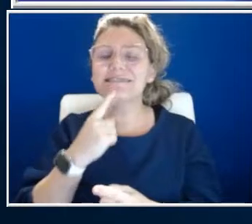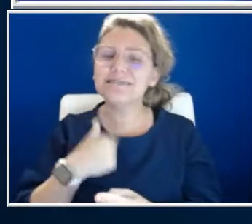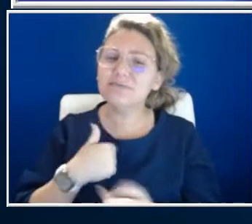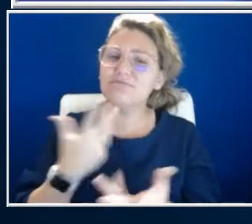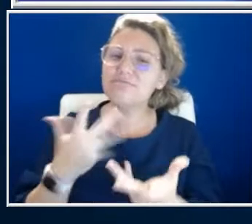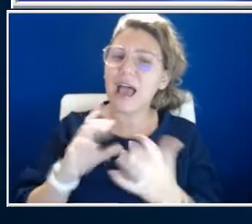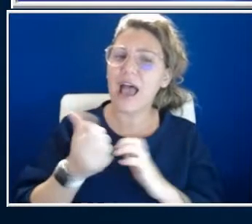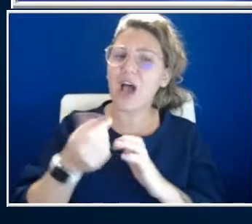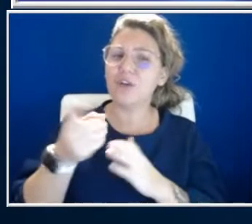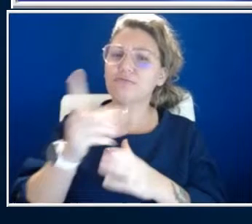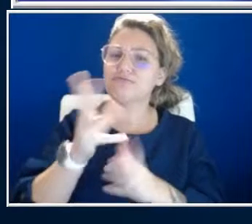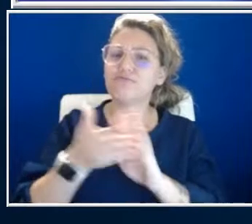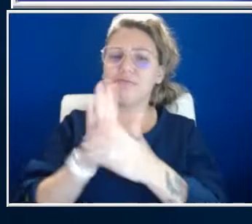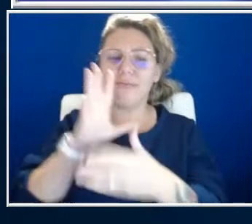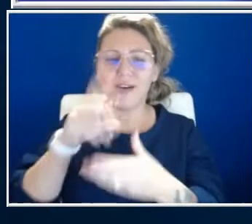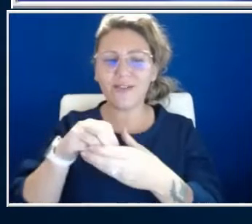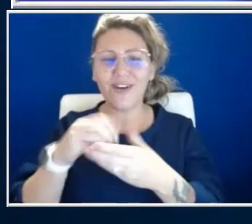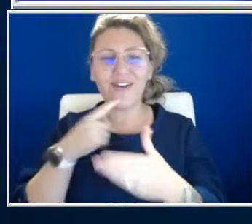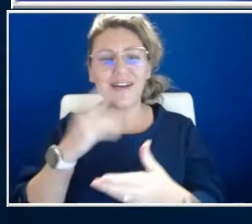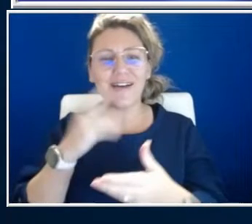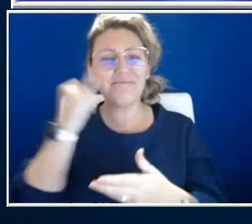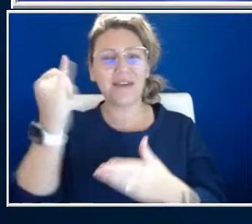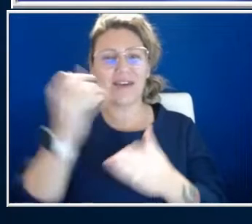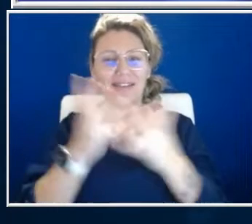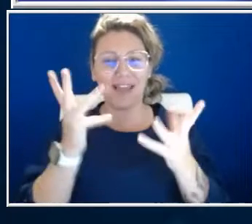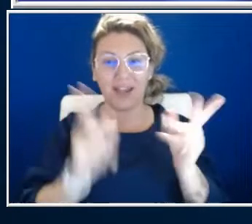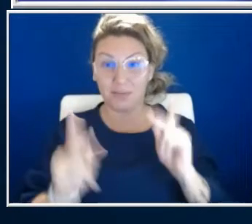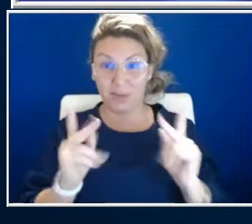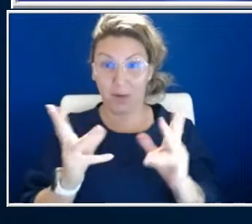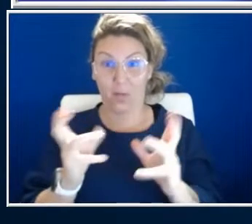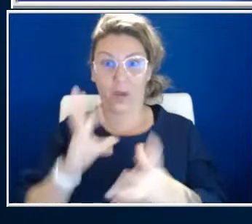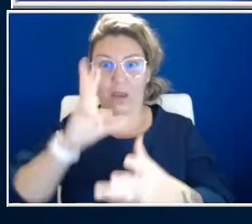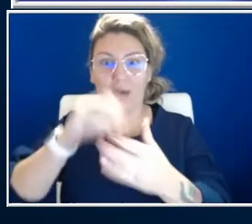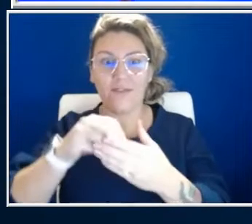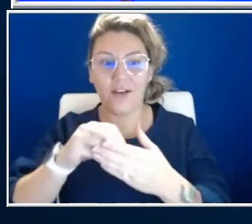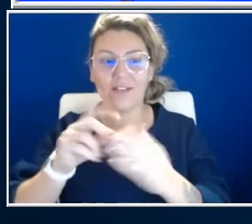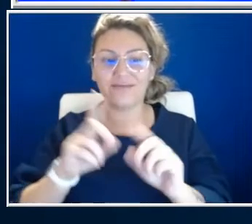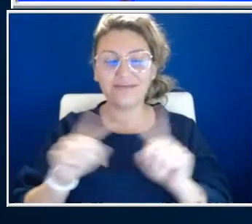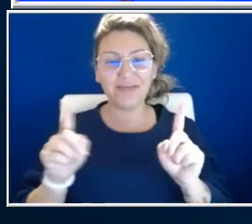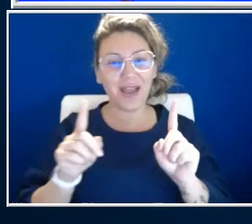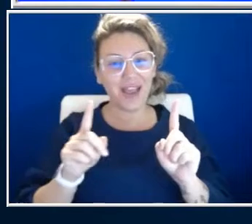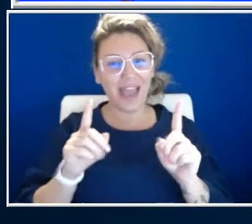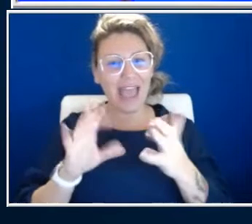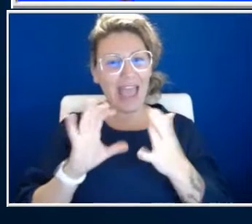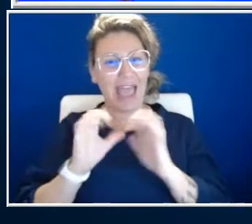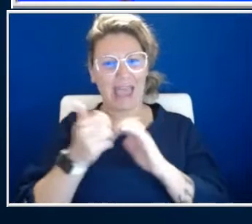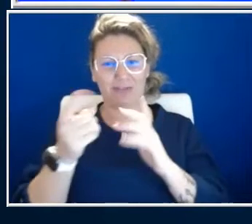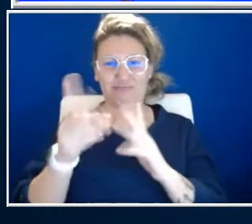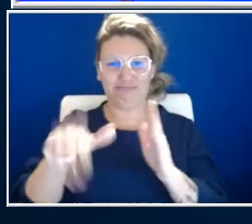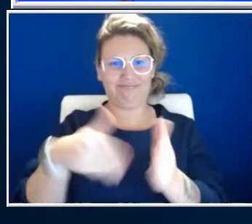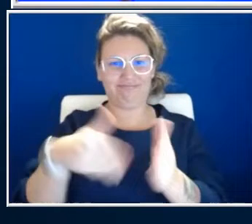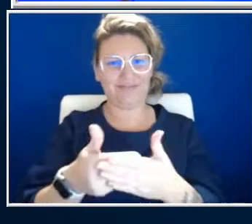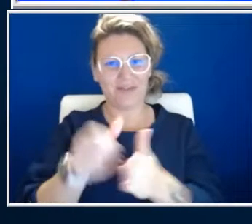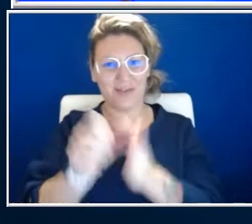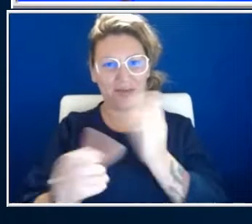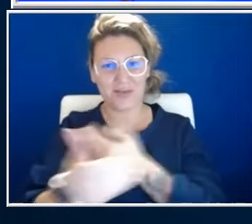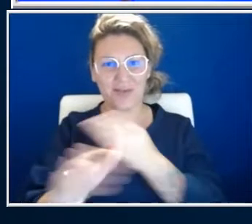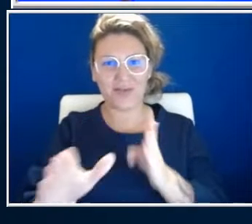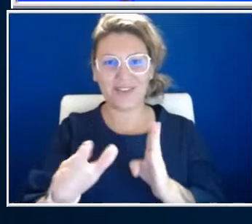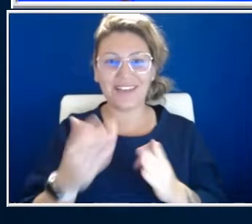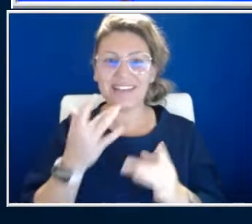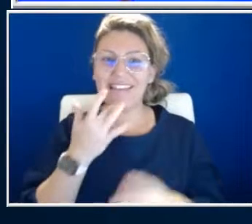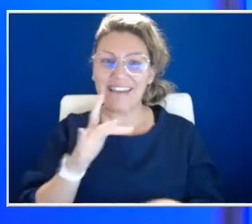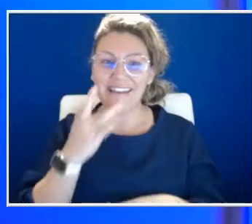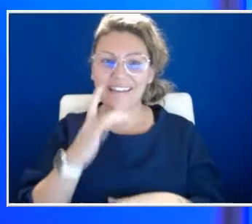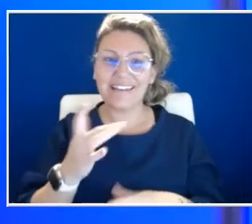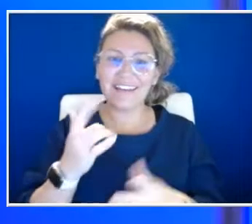And I would imagine there were a lot of people who wanted to be involved, but what got you to that OR room that day? Well, fortunately, I was still a